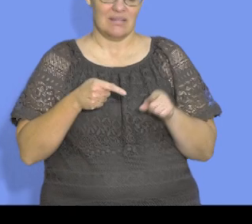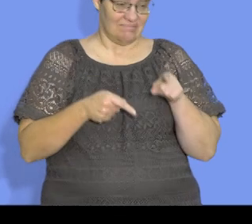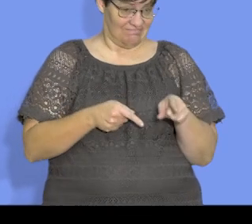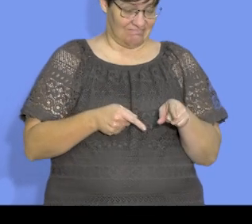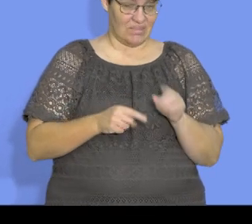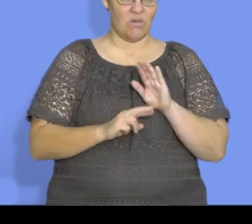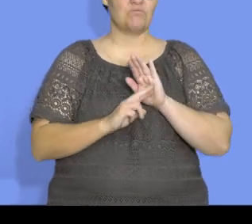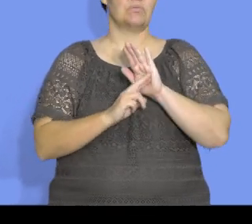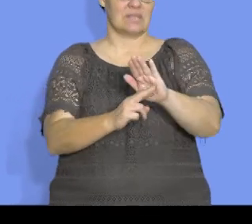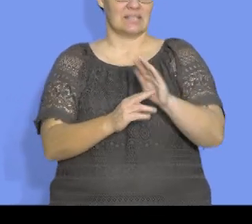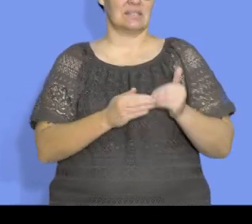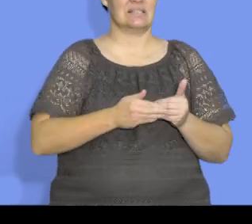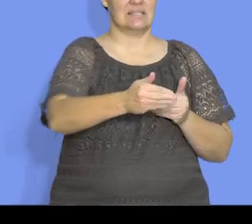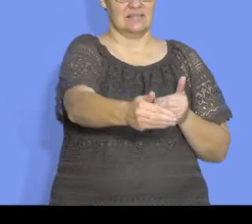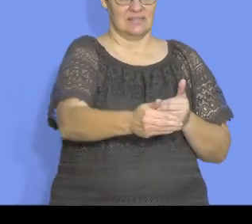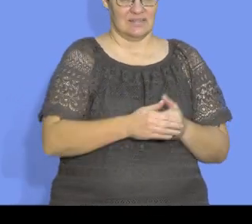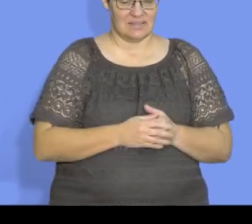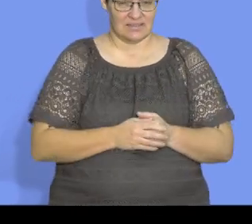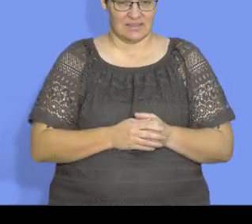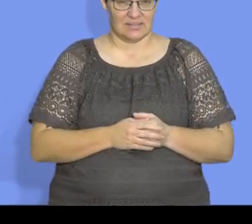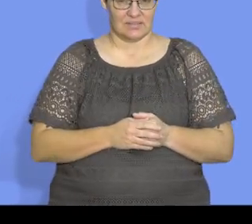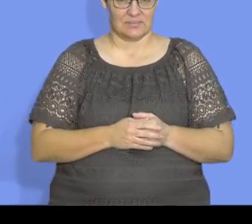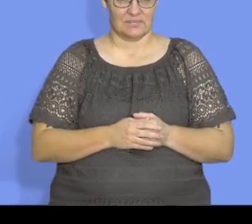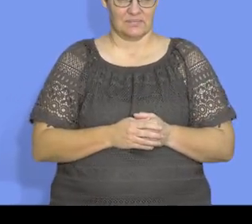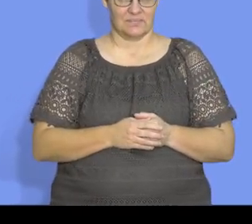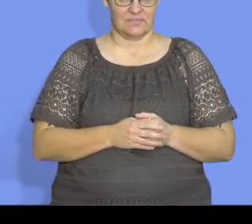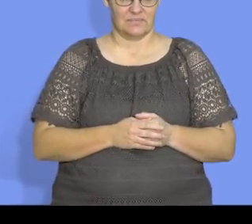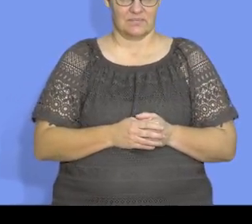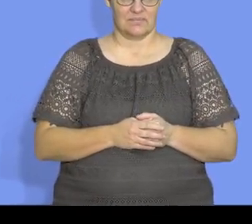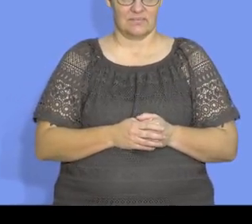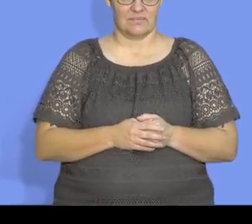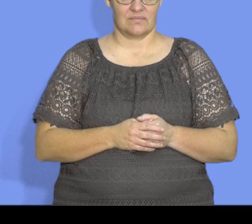this factor here represents a distance.